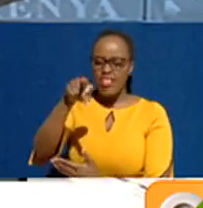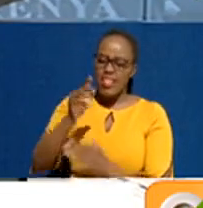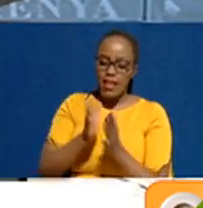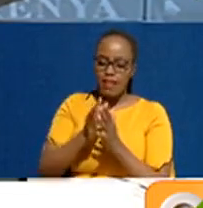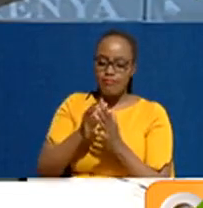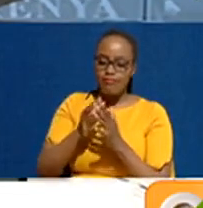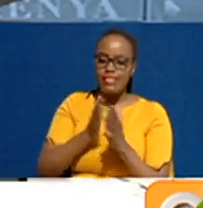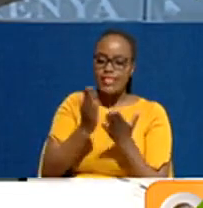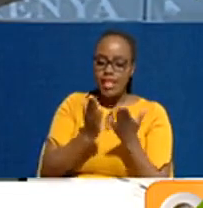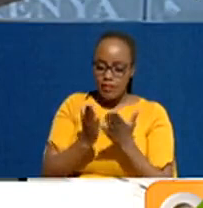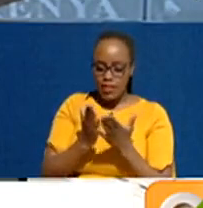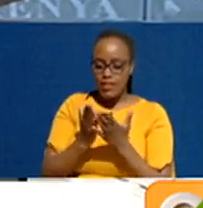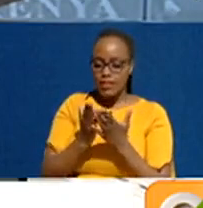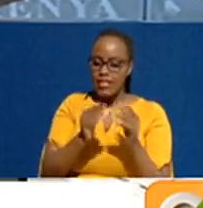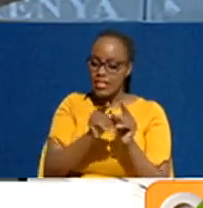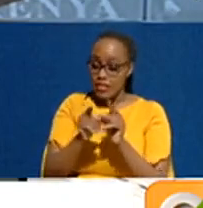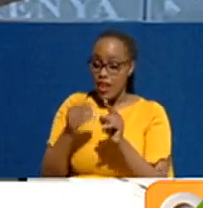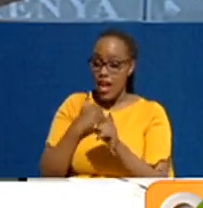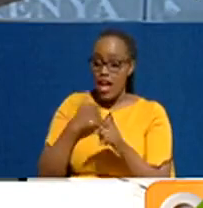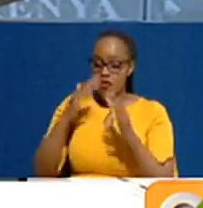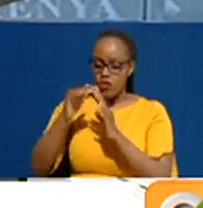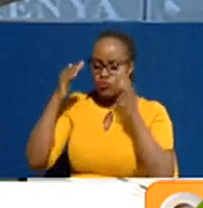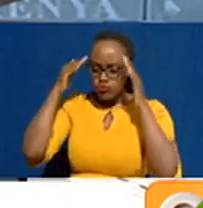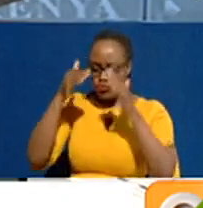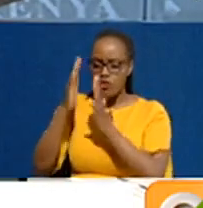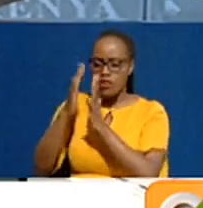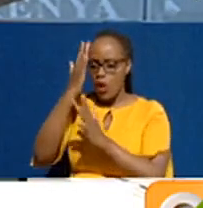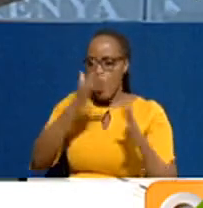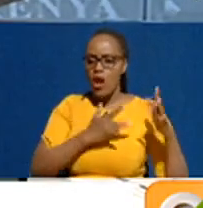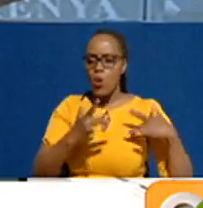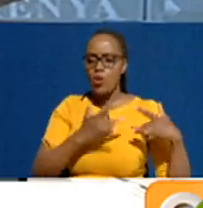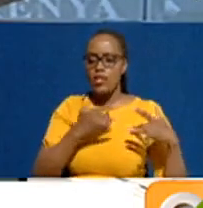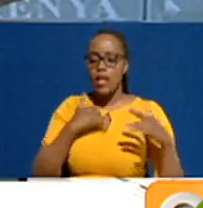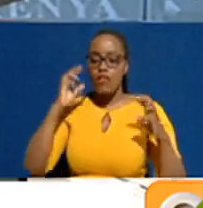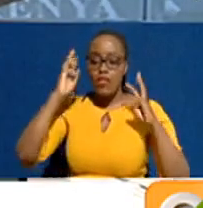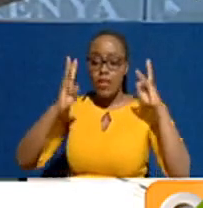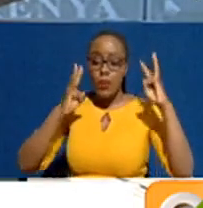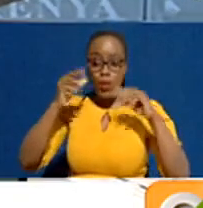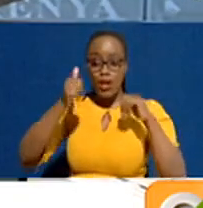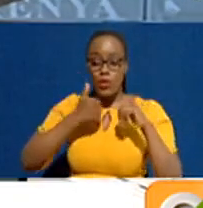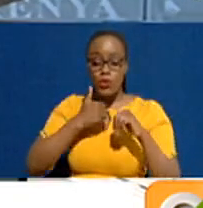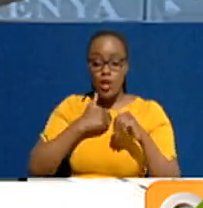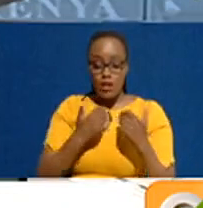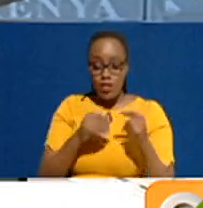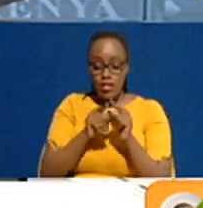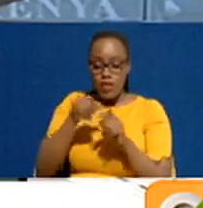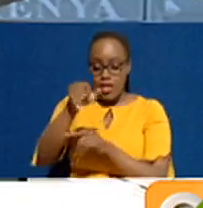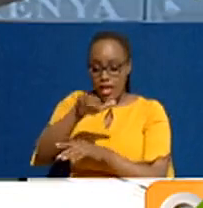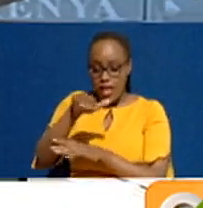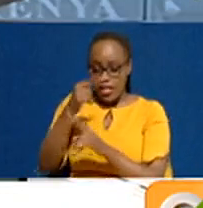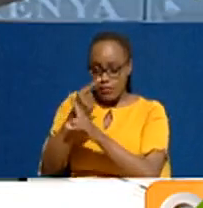Kinyua, said that their meeting was purely on security, as they were concerned over the anxiety that was building up in parts of the